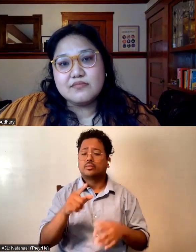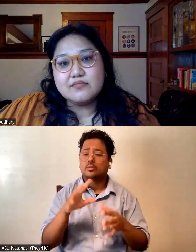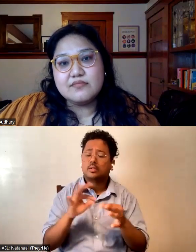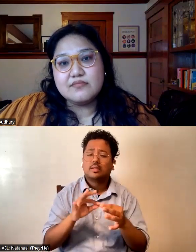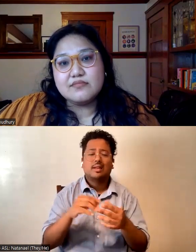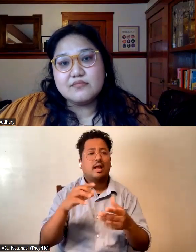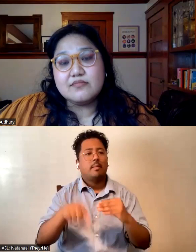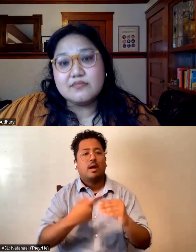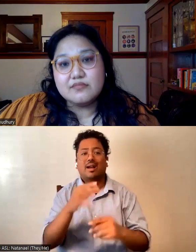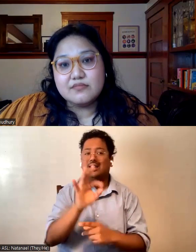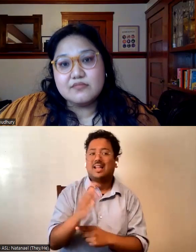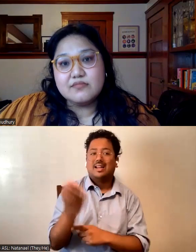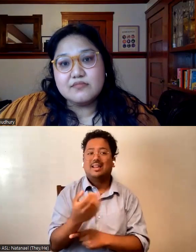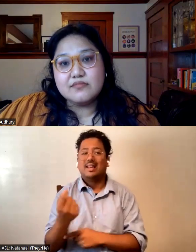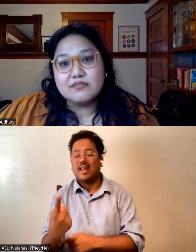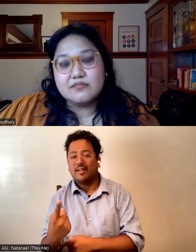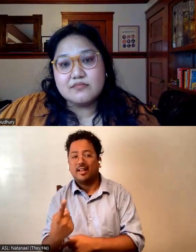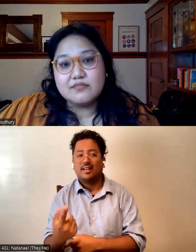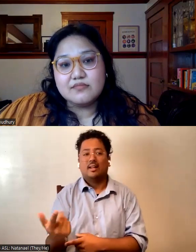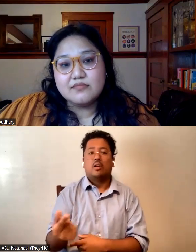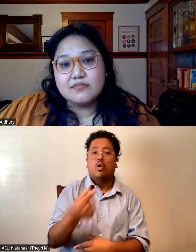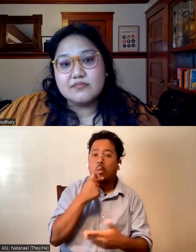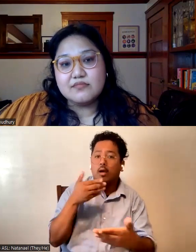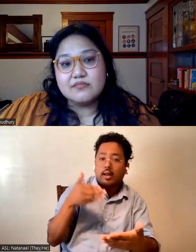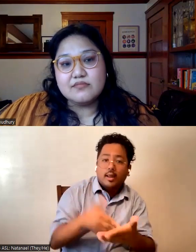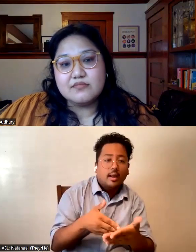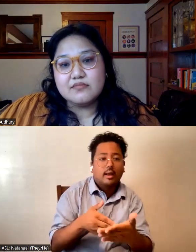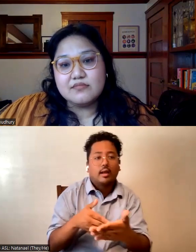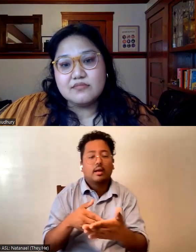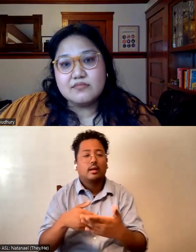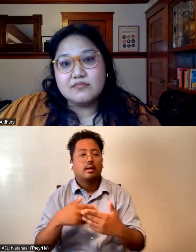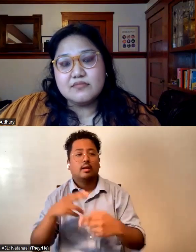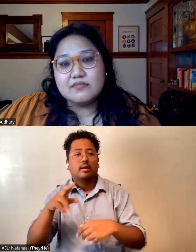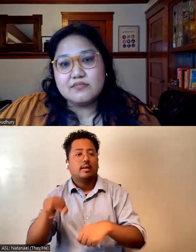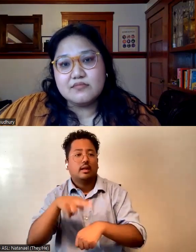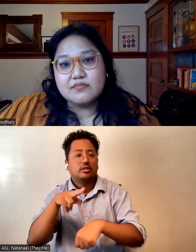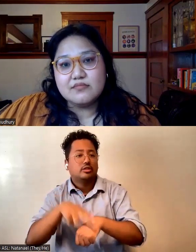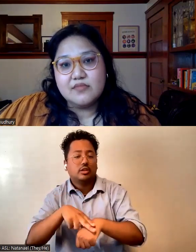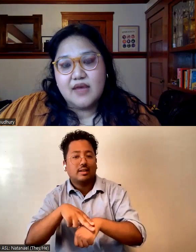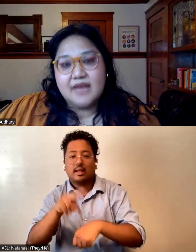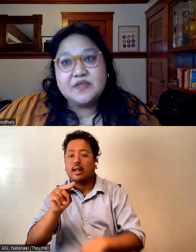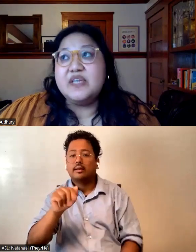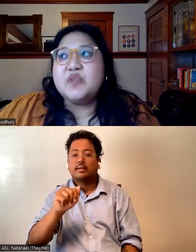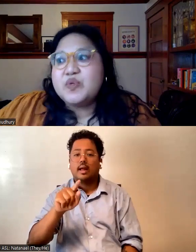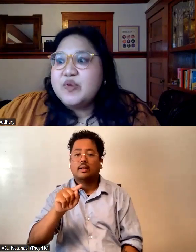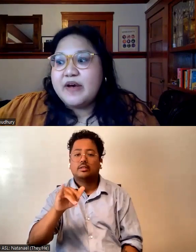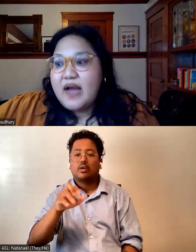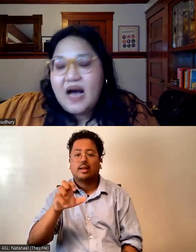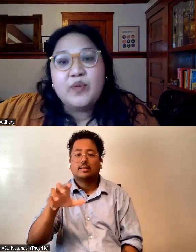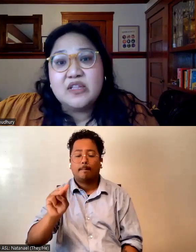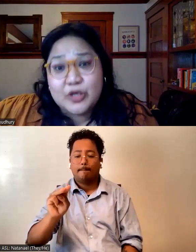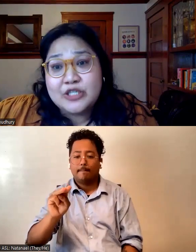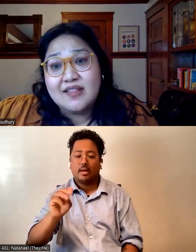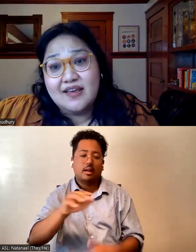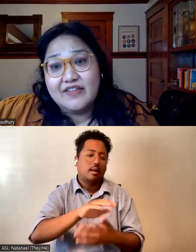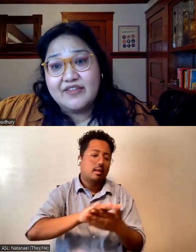9/11. I'm thinking of Islamophobia. I'm thinking about U.S. empire and nationalism. Absolutely. It's also about how